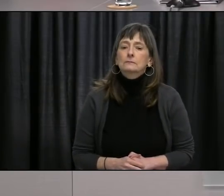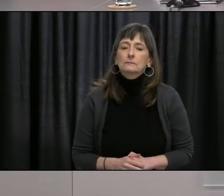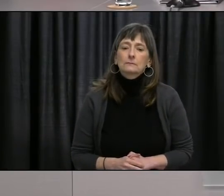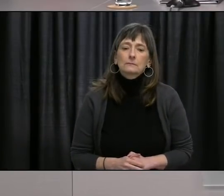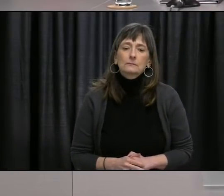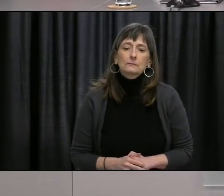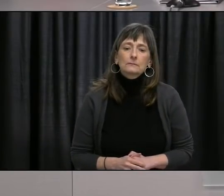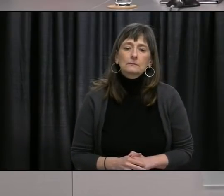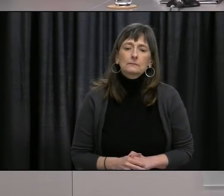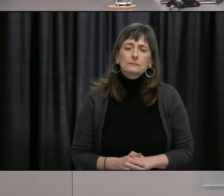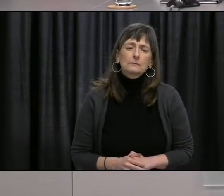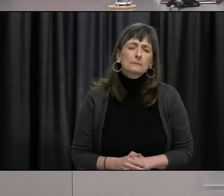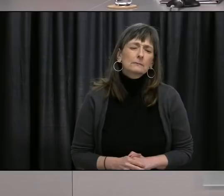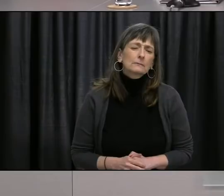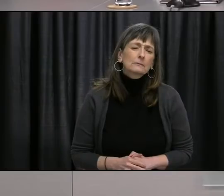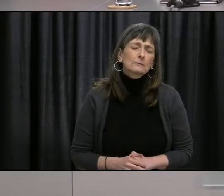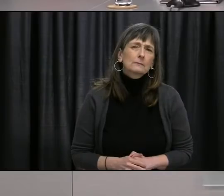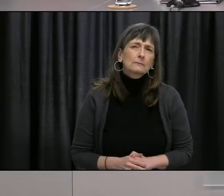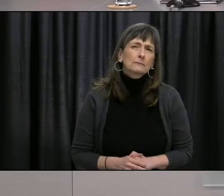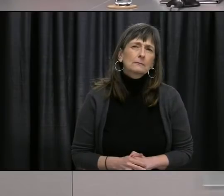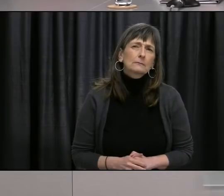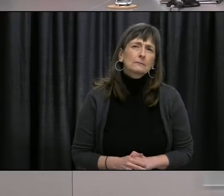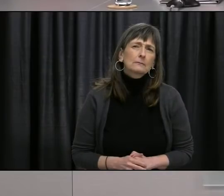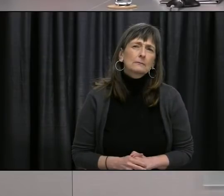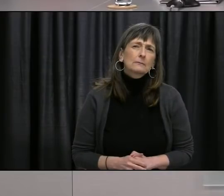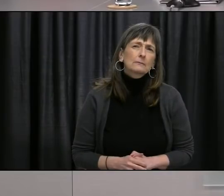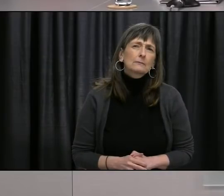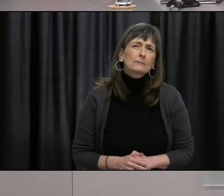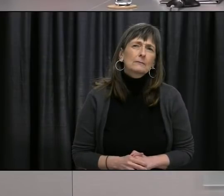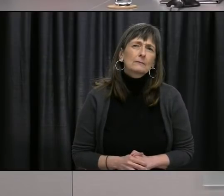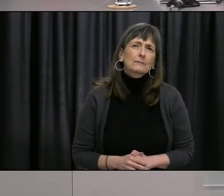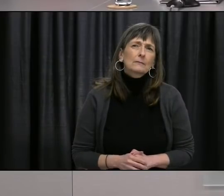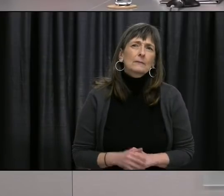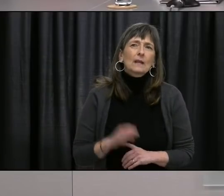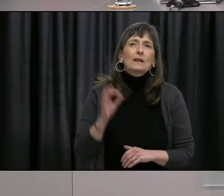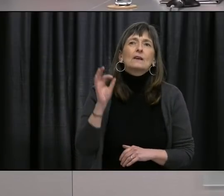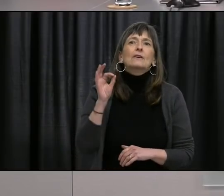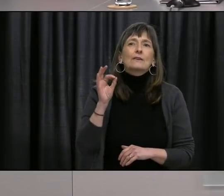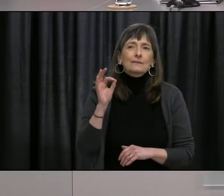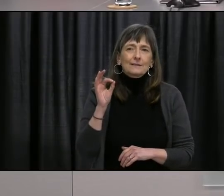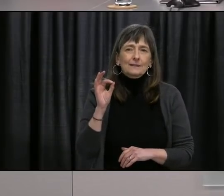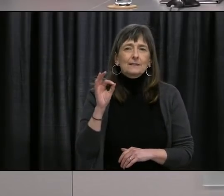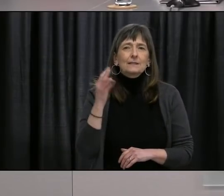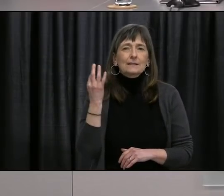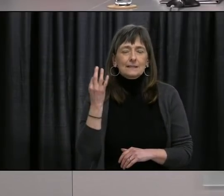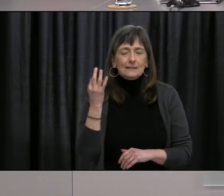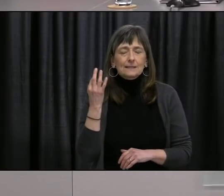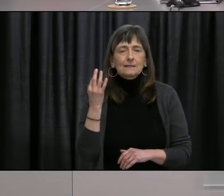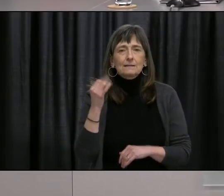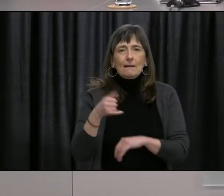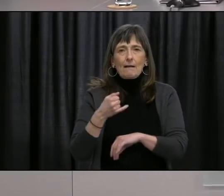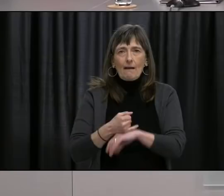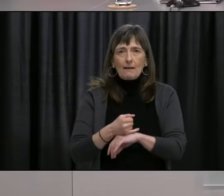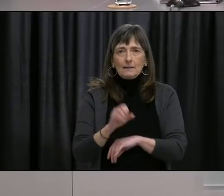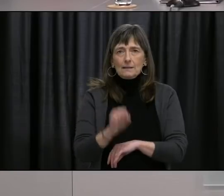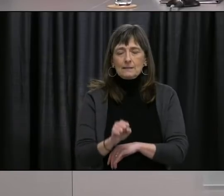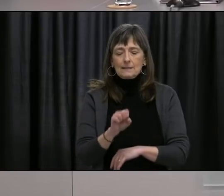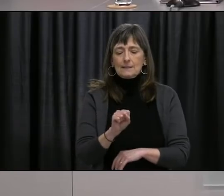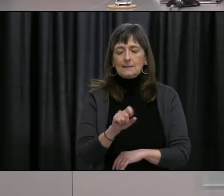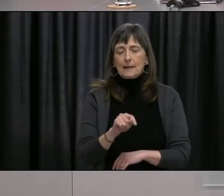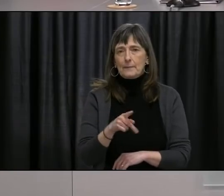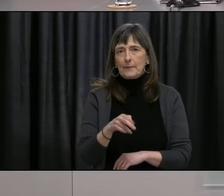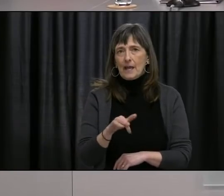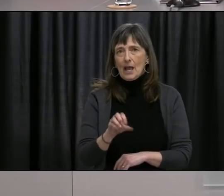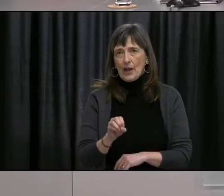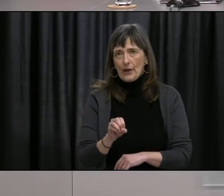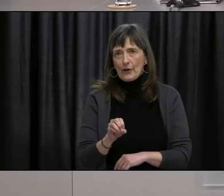Here, St. Pierre Miquelon opened its crab fishery this week, and crab quotas for Newfoundland Labrador were announced yesterday. Do you